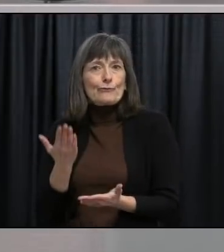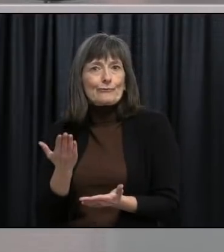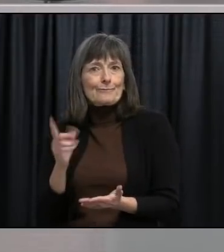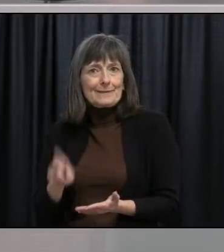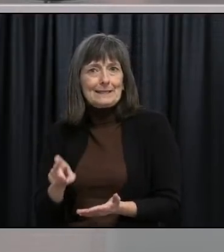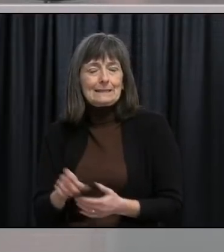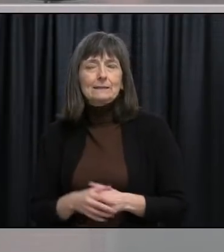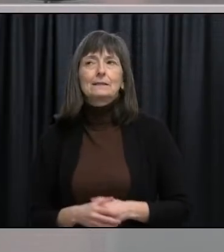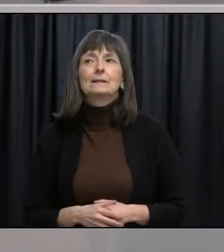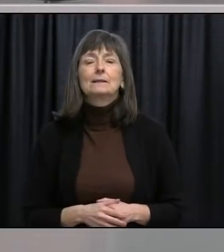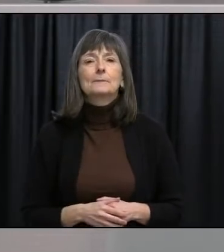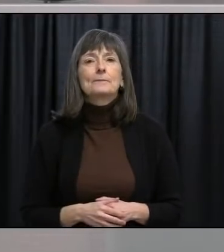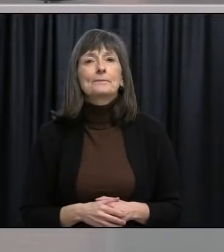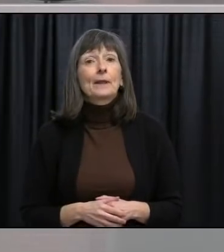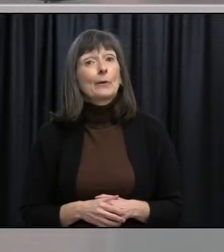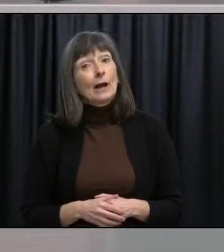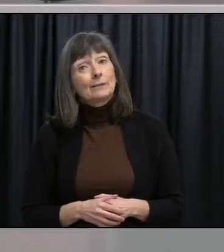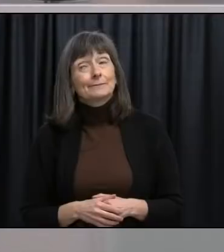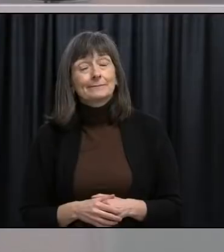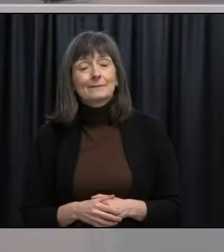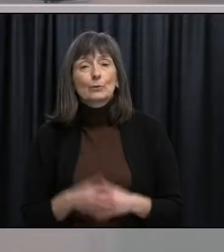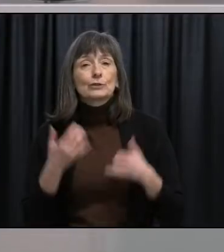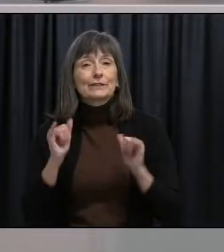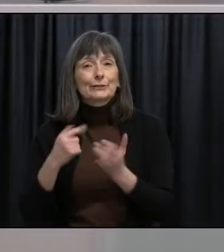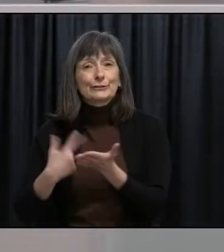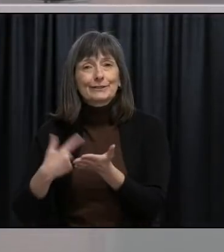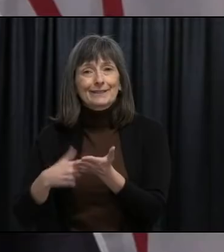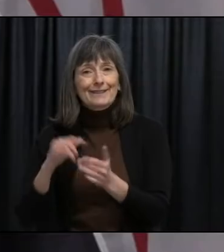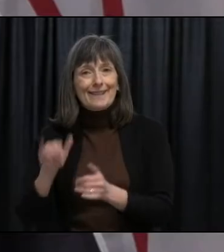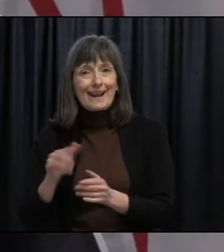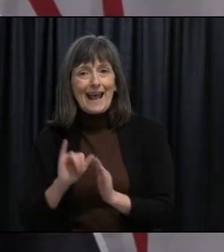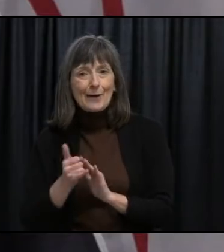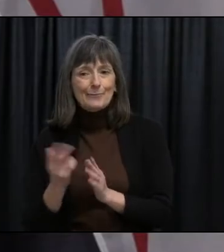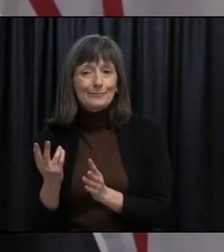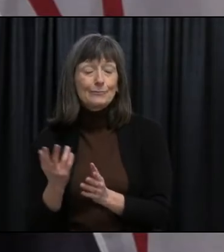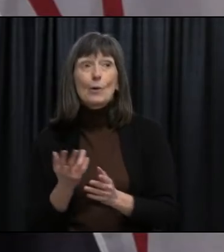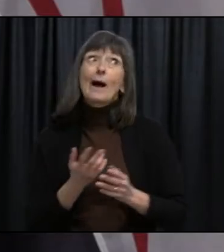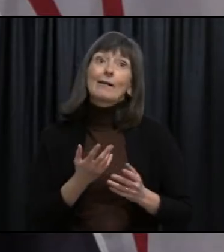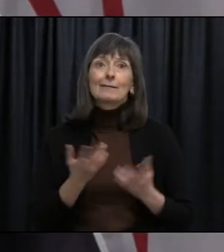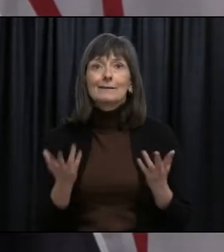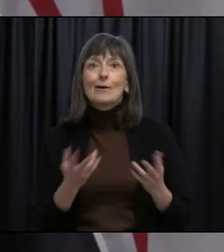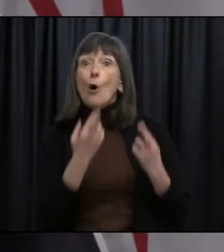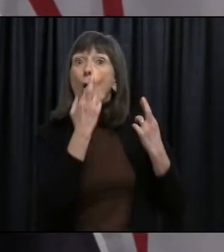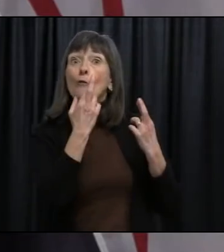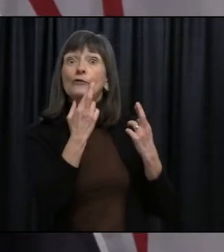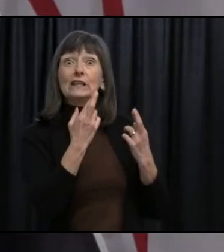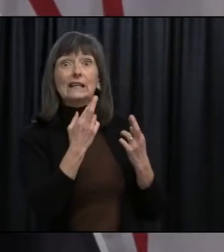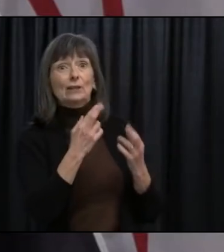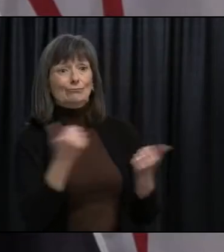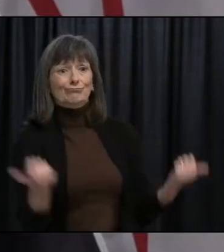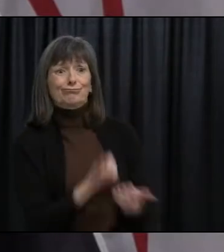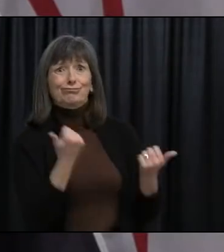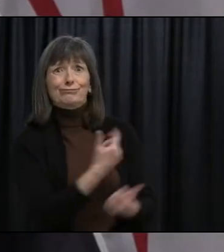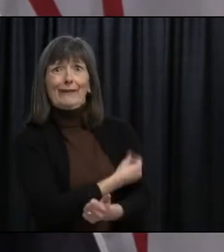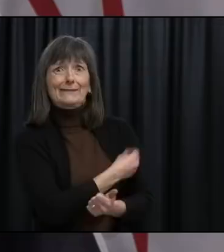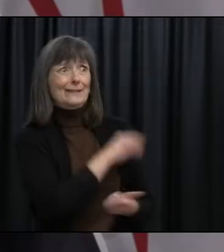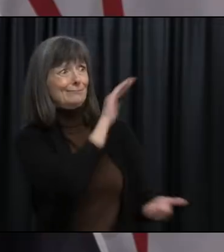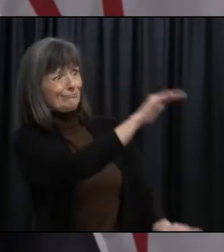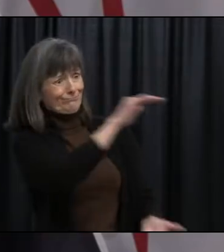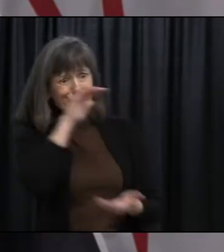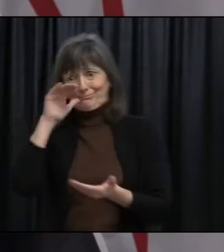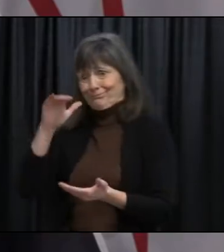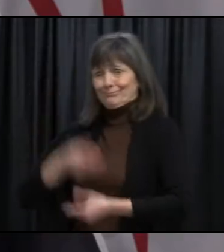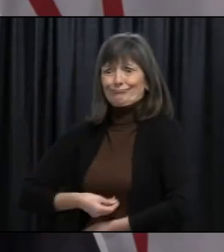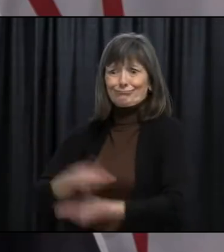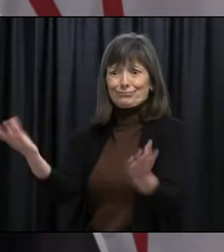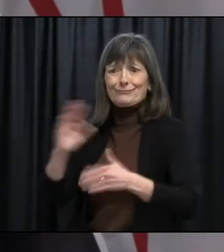Hopefully we'll have answers to that too as time goes on. I mean, hopefully we'll have enough vaccine and we won't have to worry about it. But, if I'm